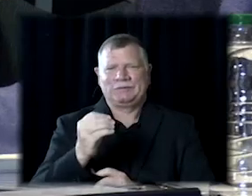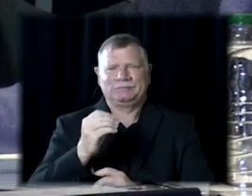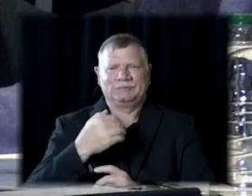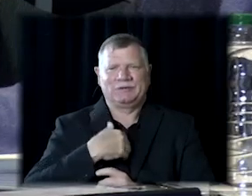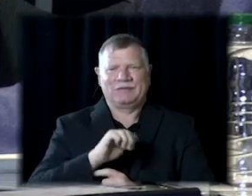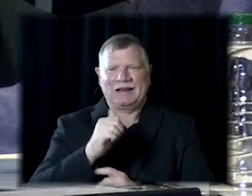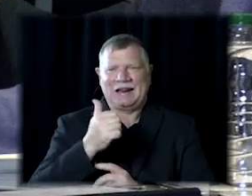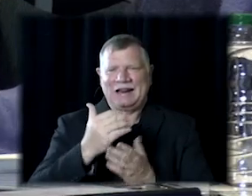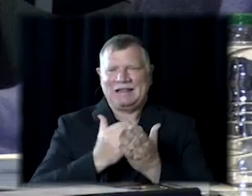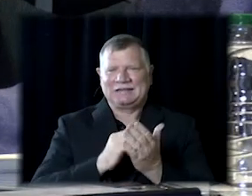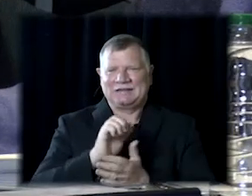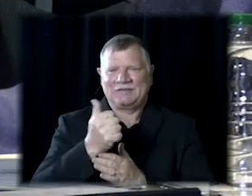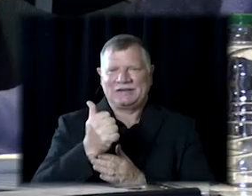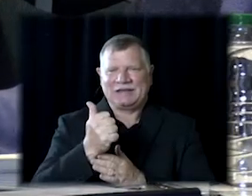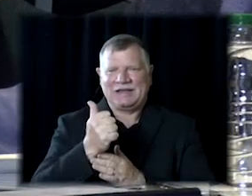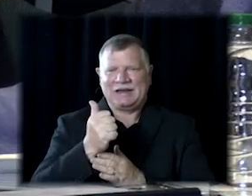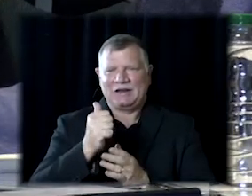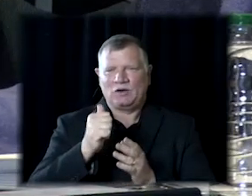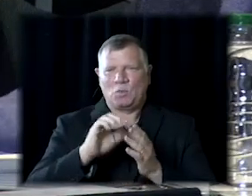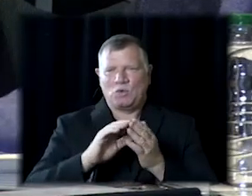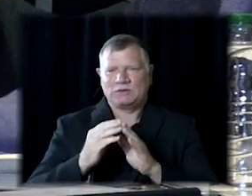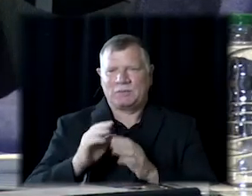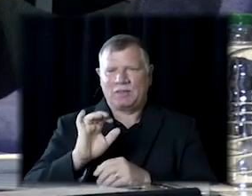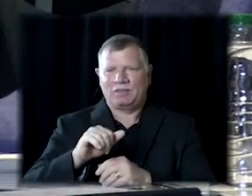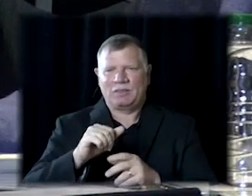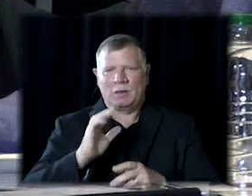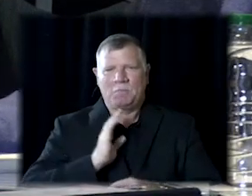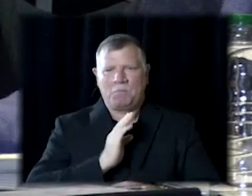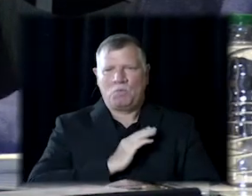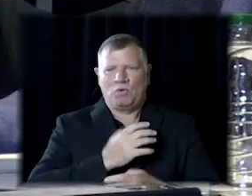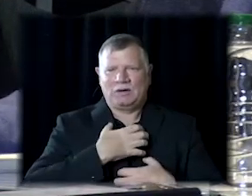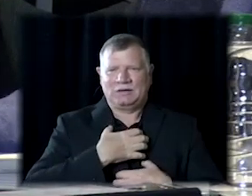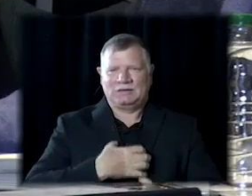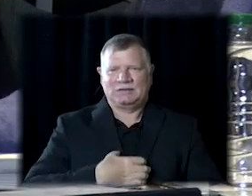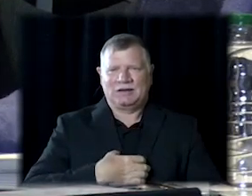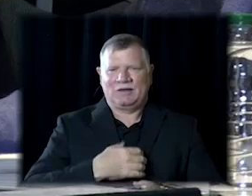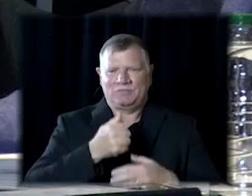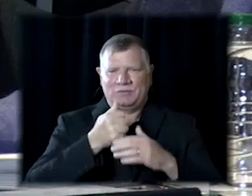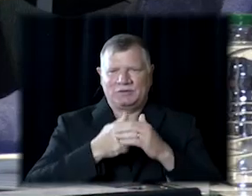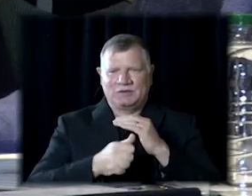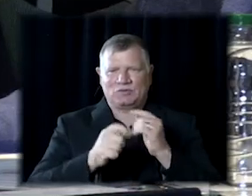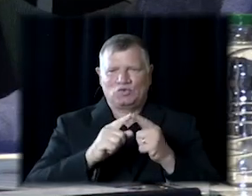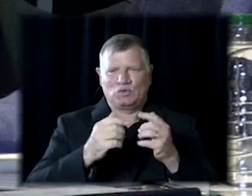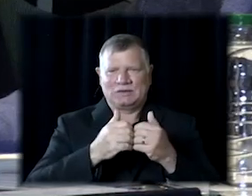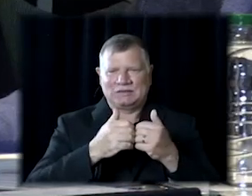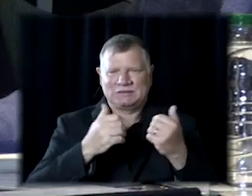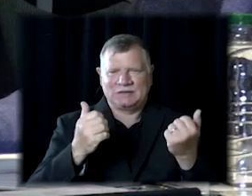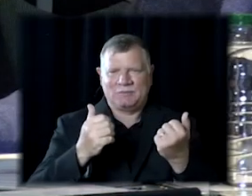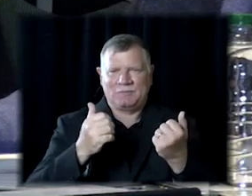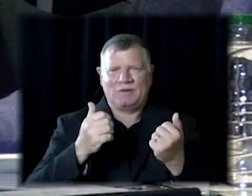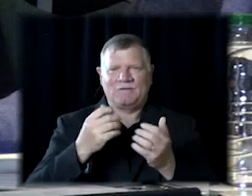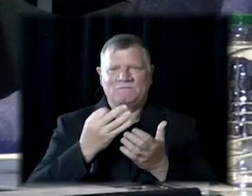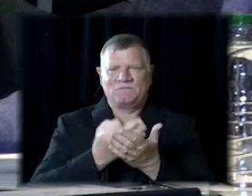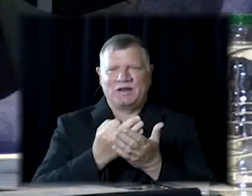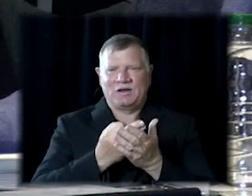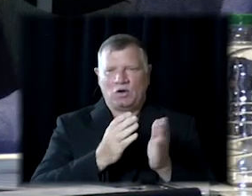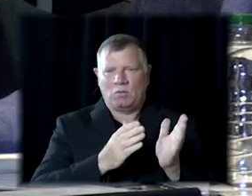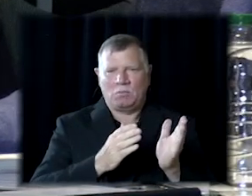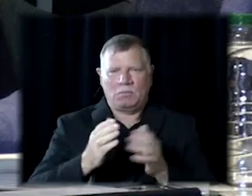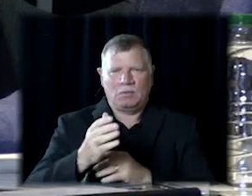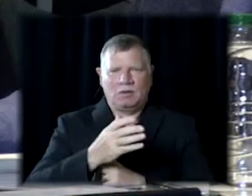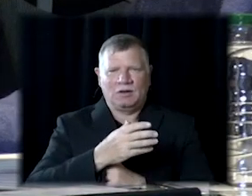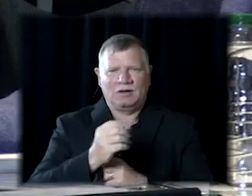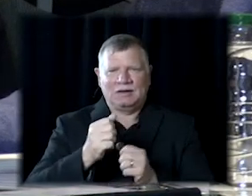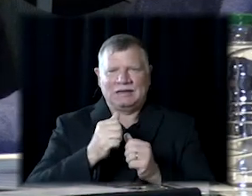10 municipalities that the board desires to designate as subject to a separate instrumentality fiscal plan, and as